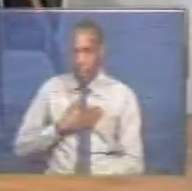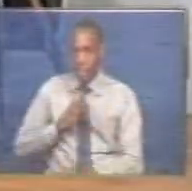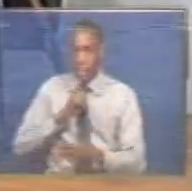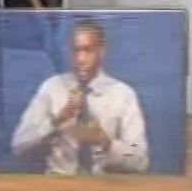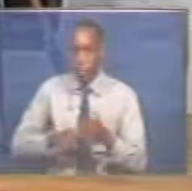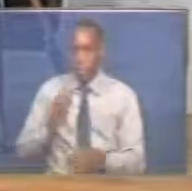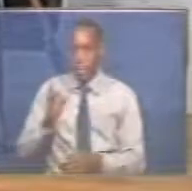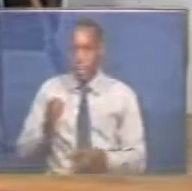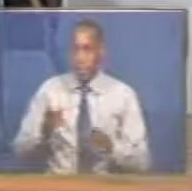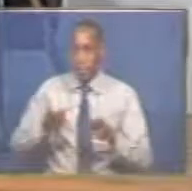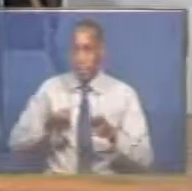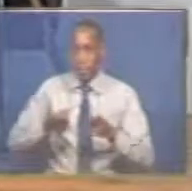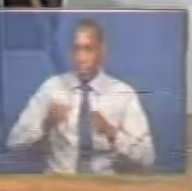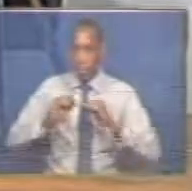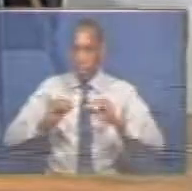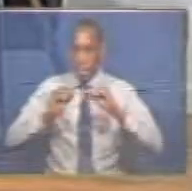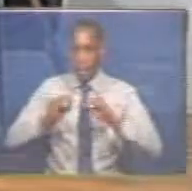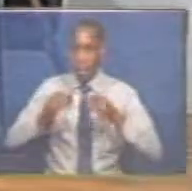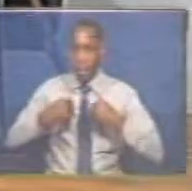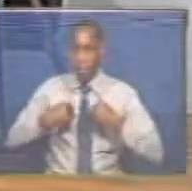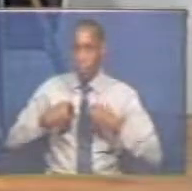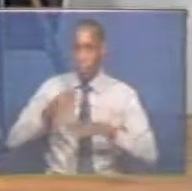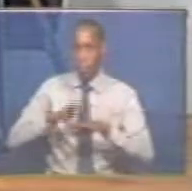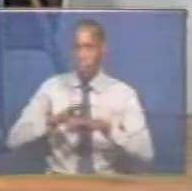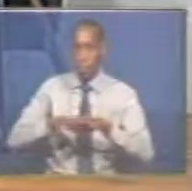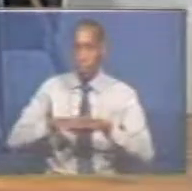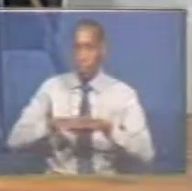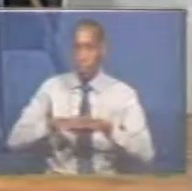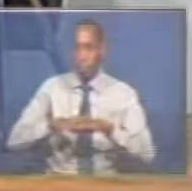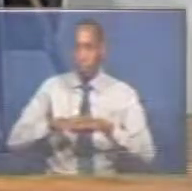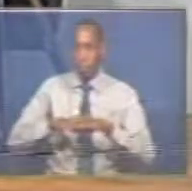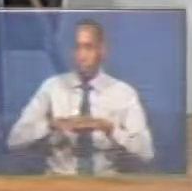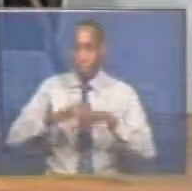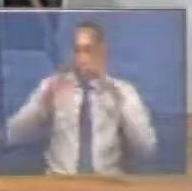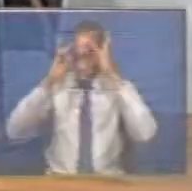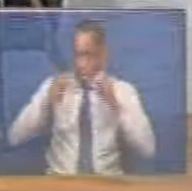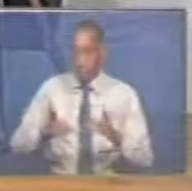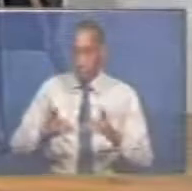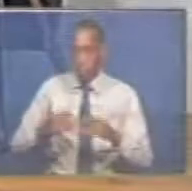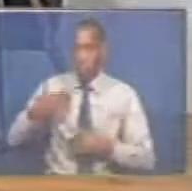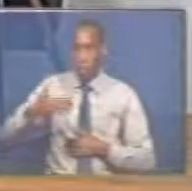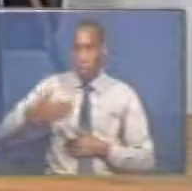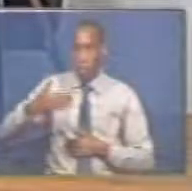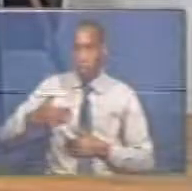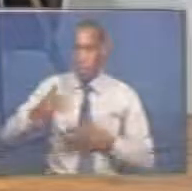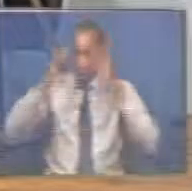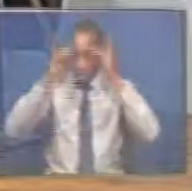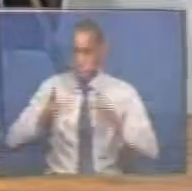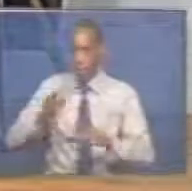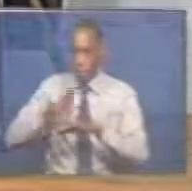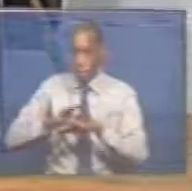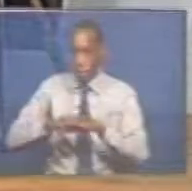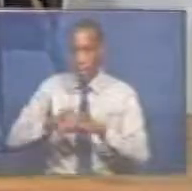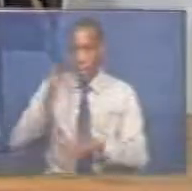manager makes the right correction. Mm-hmm. The manager has always been doing the right thing. That's why we are in the semi-finals. That's why we are in